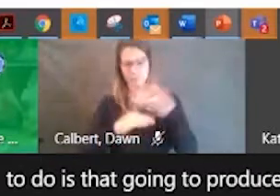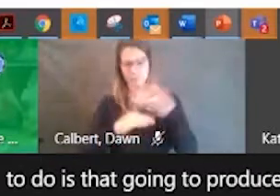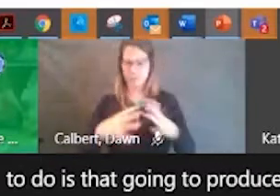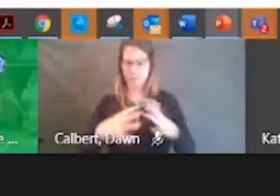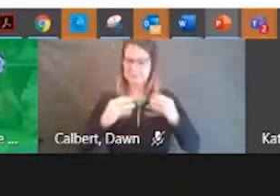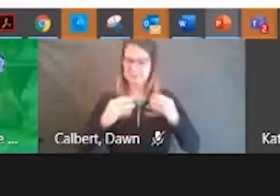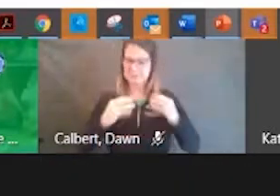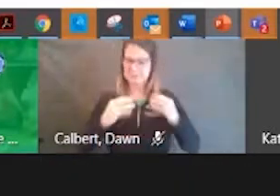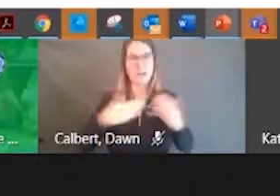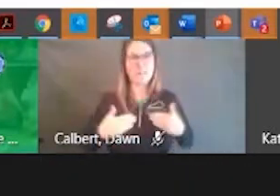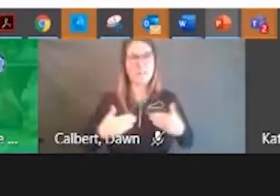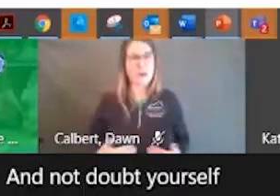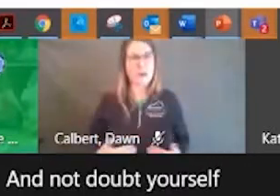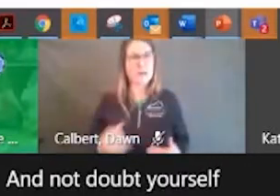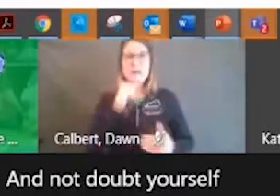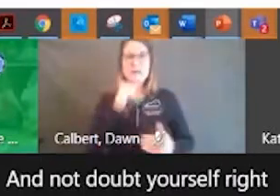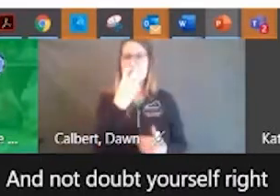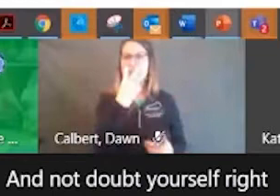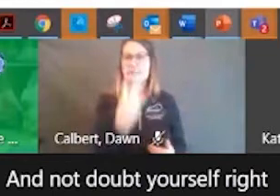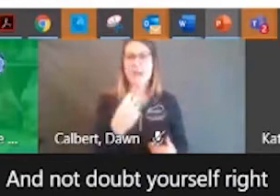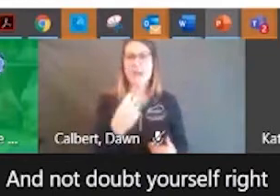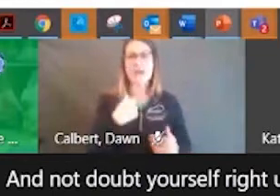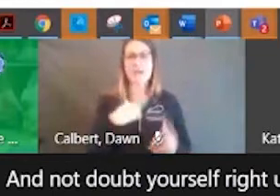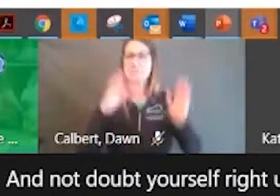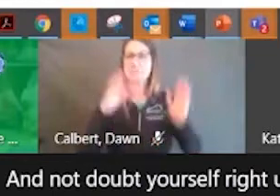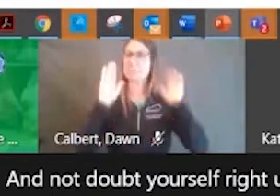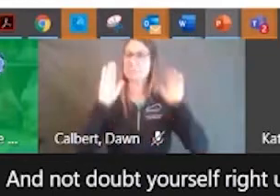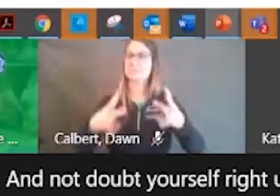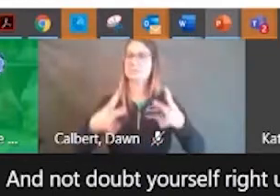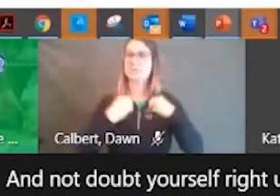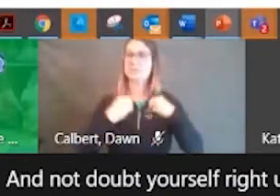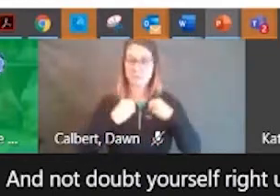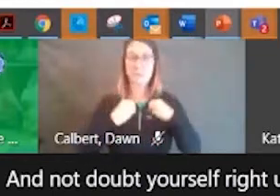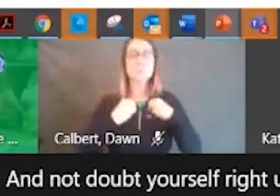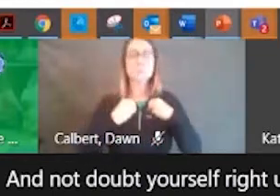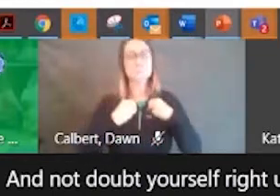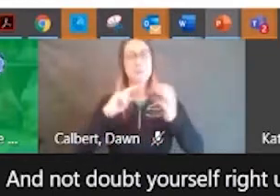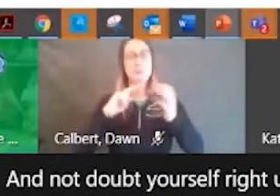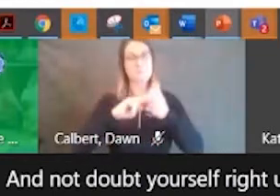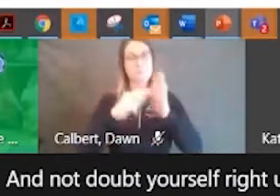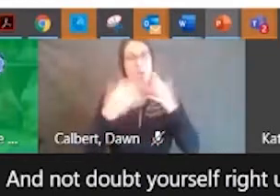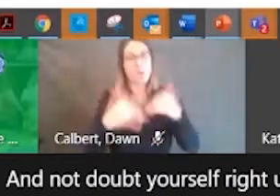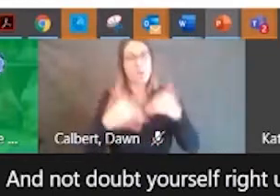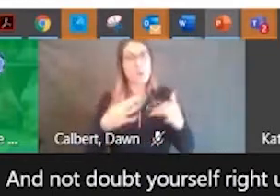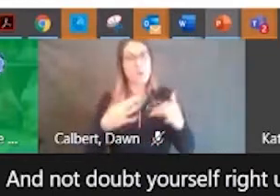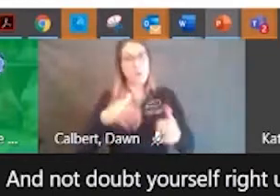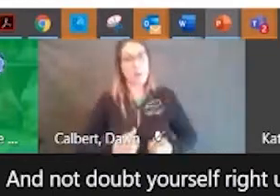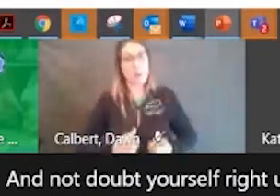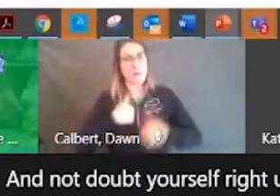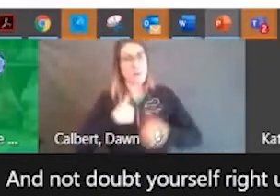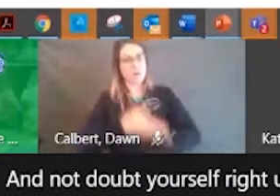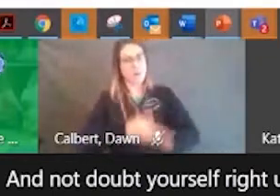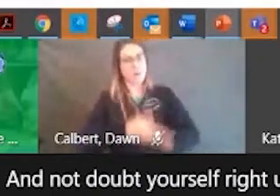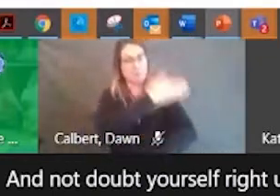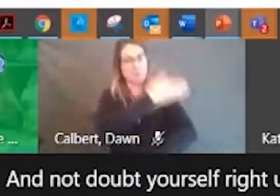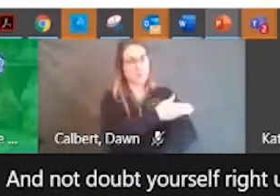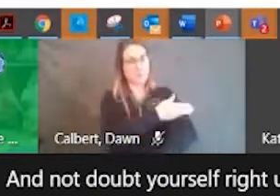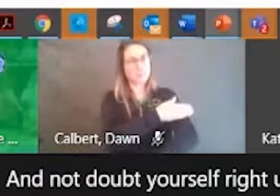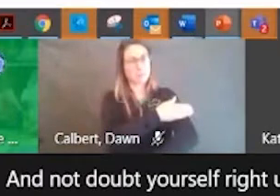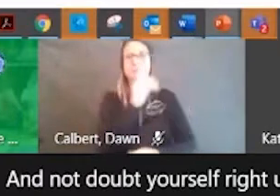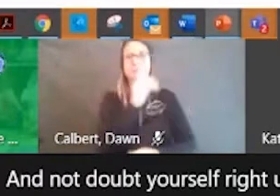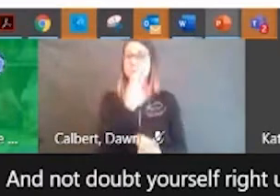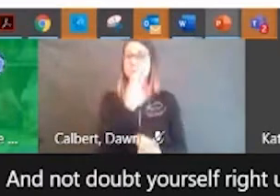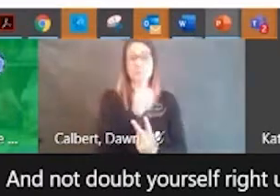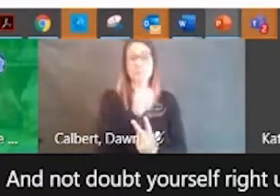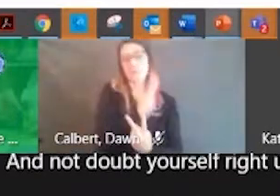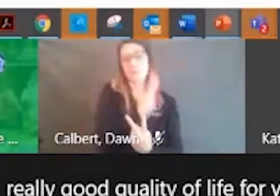not doubt yourself, right? That's going to produce a really good quality of life for you. But what if you choose to feel kind